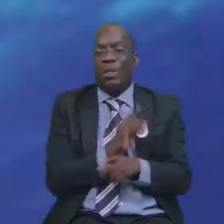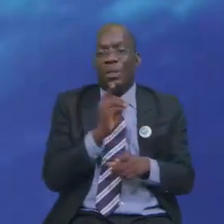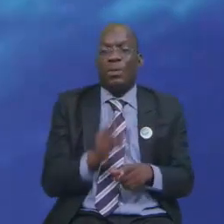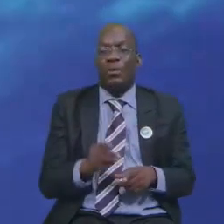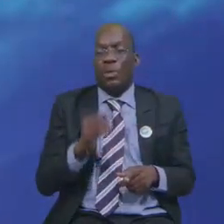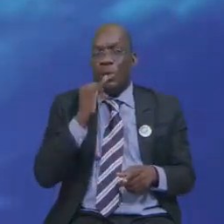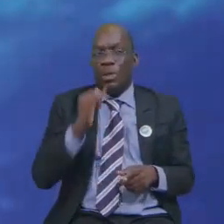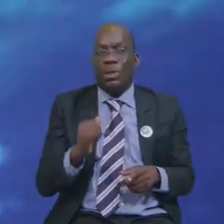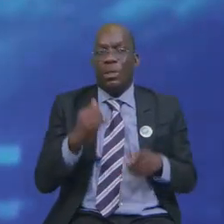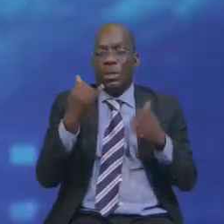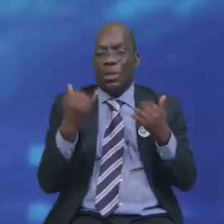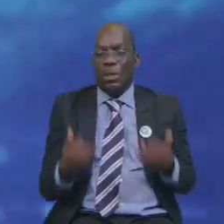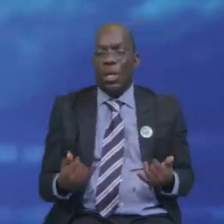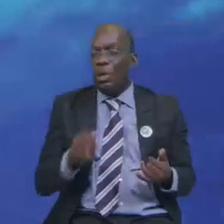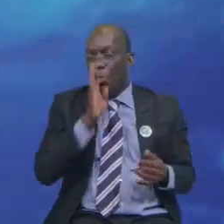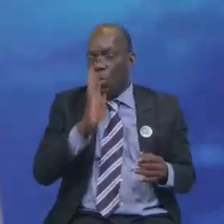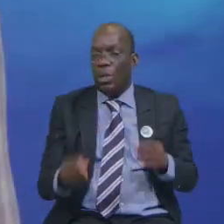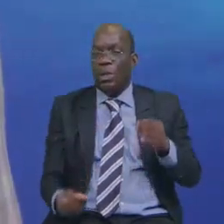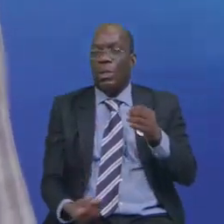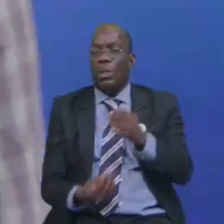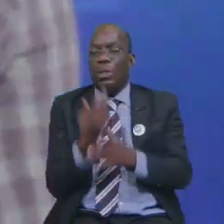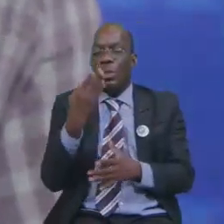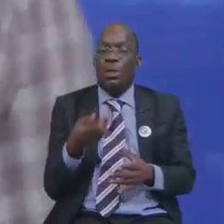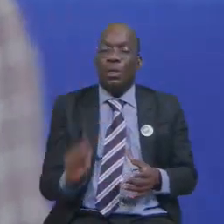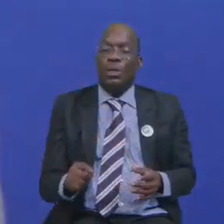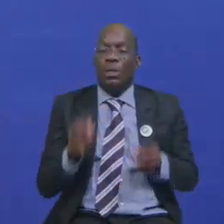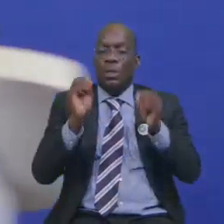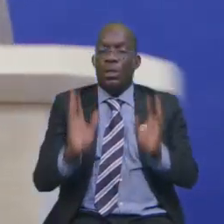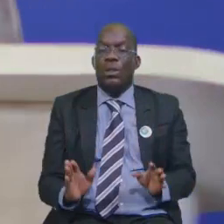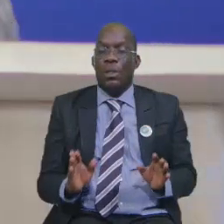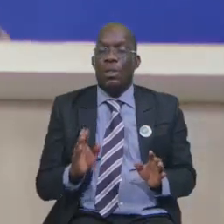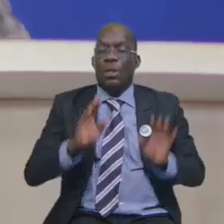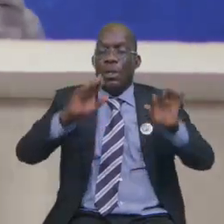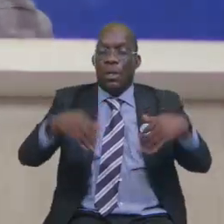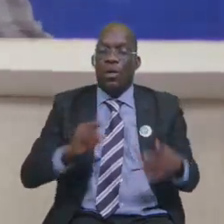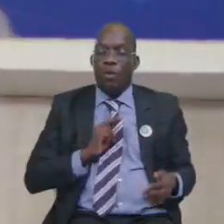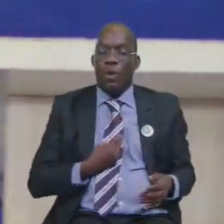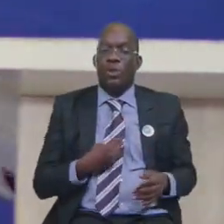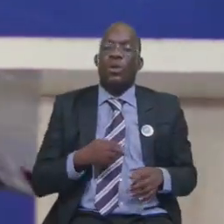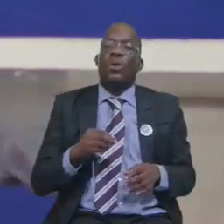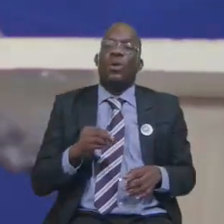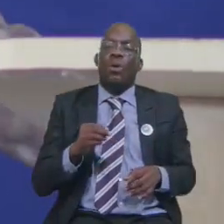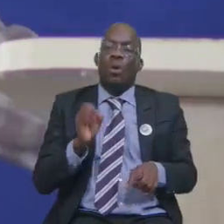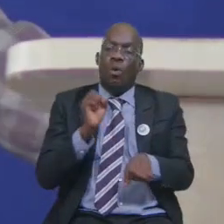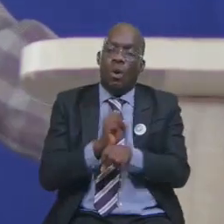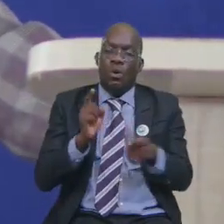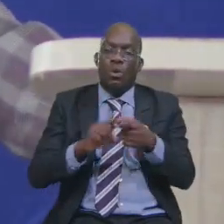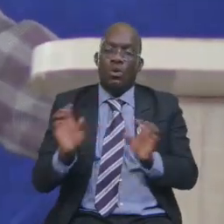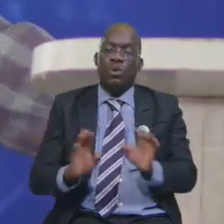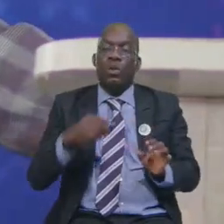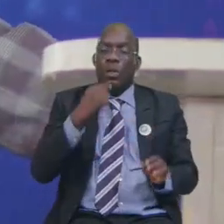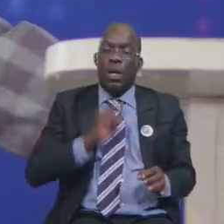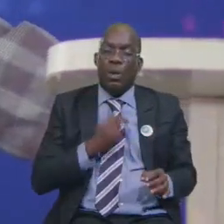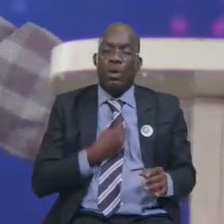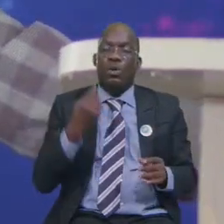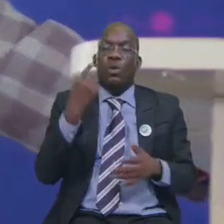being developed. And the teachers, they still give us assignments, and they still tell us what to do,